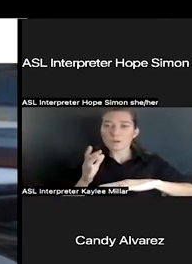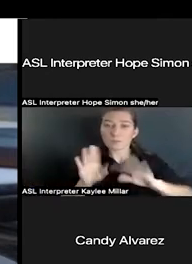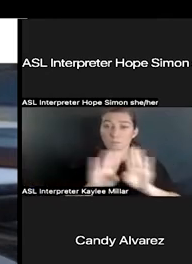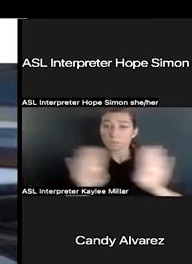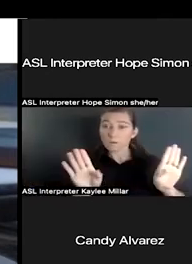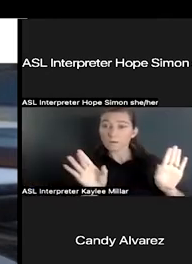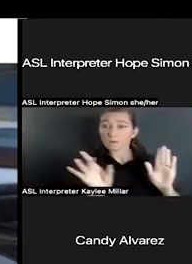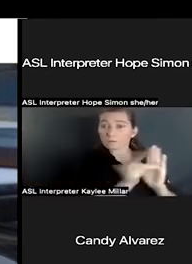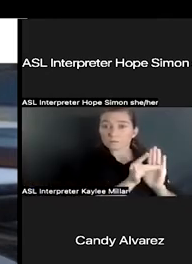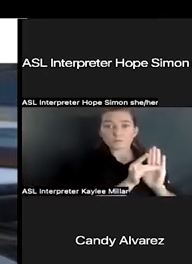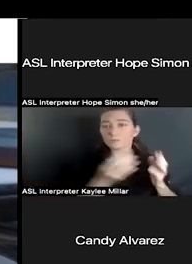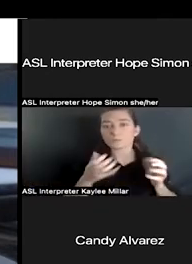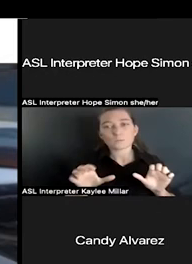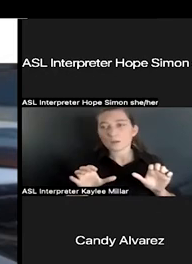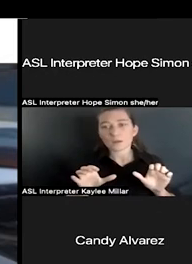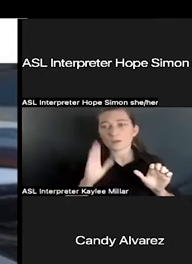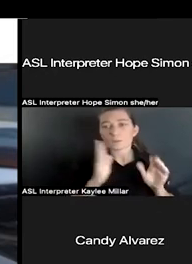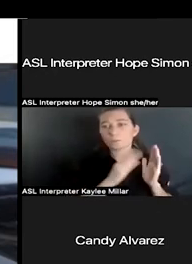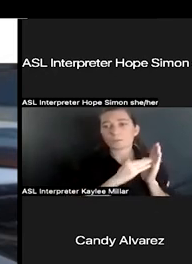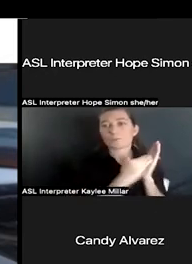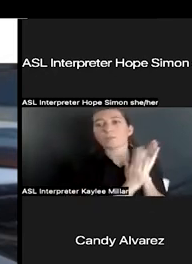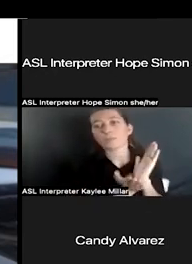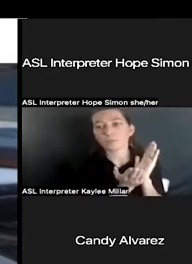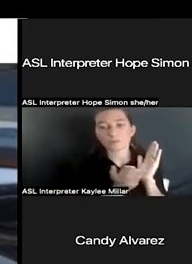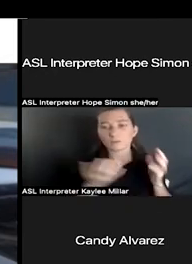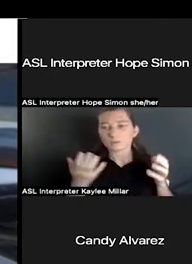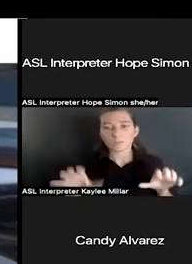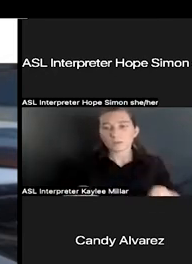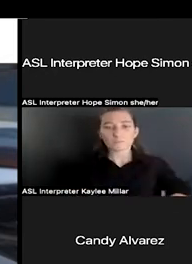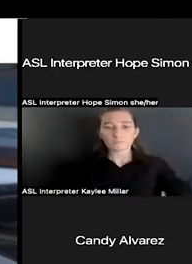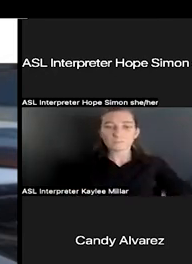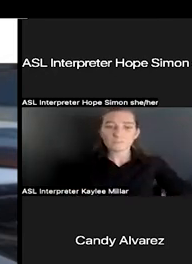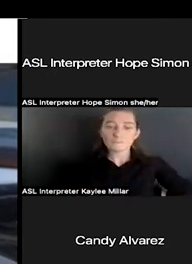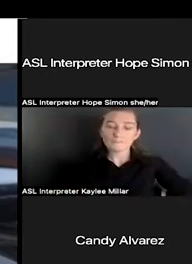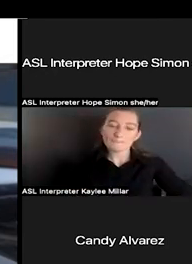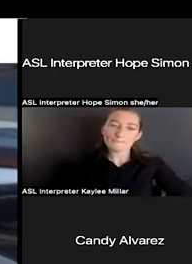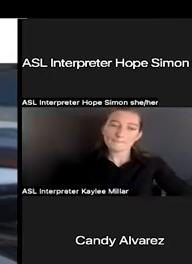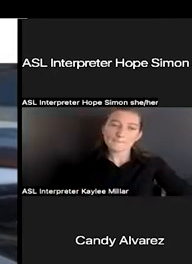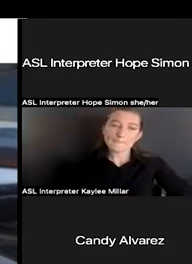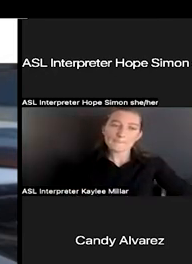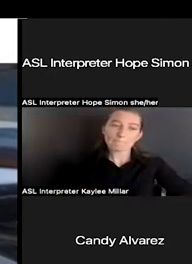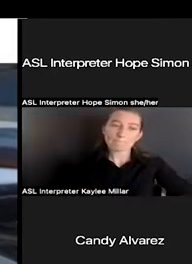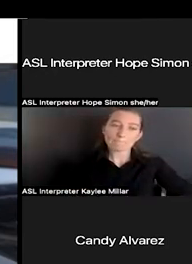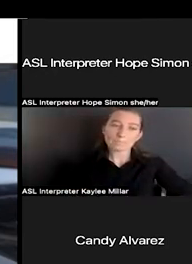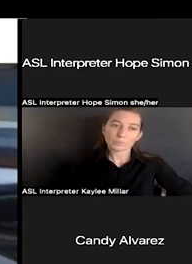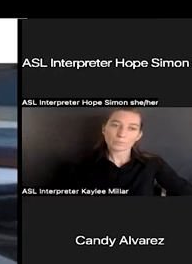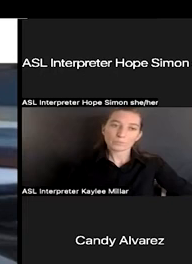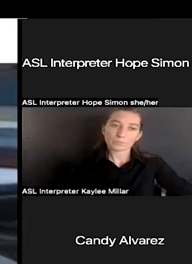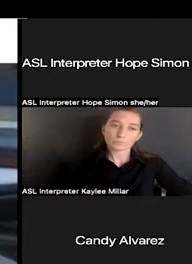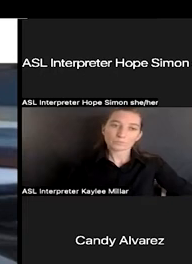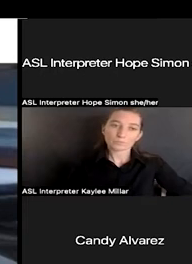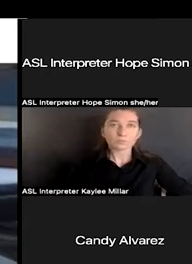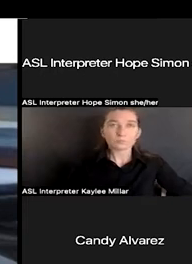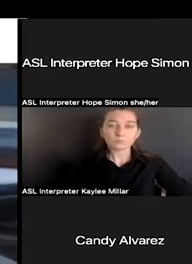just peel right off in the earthquake. They'll basically break the paint and